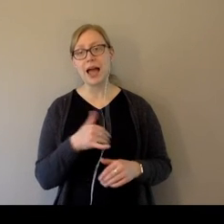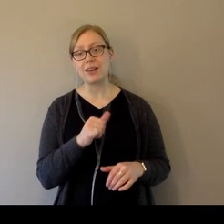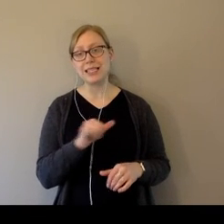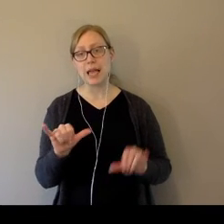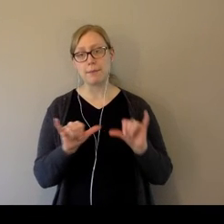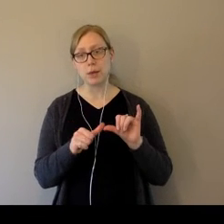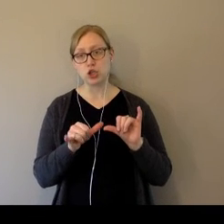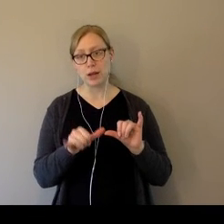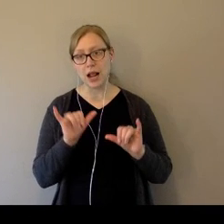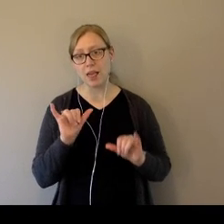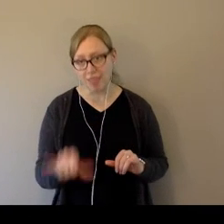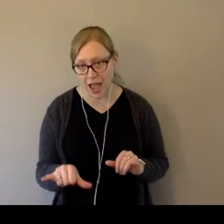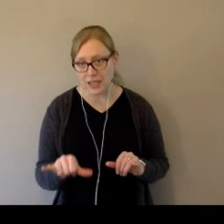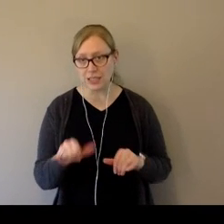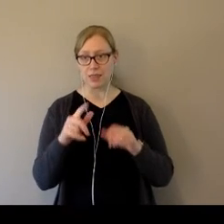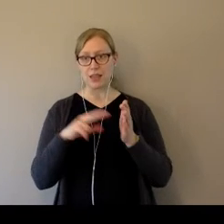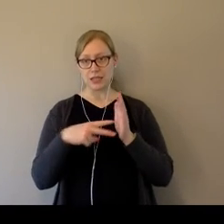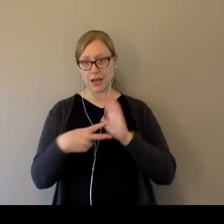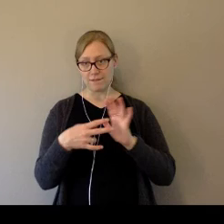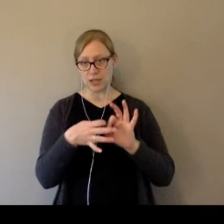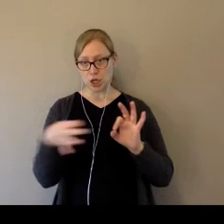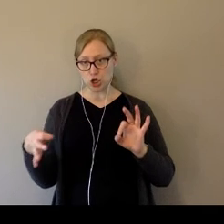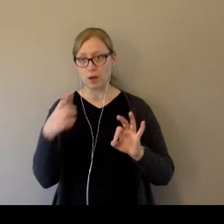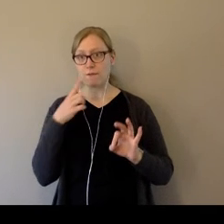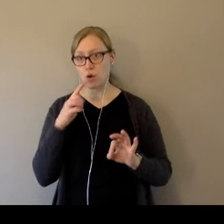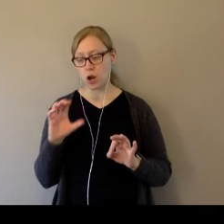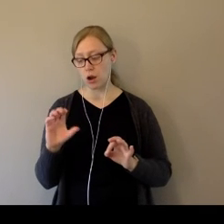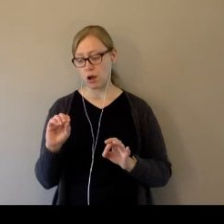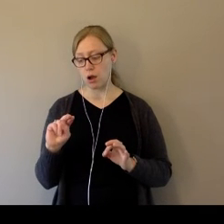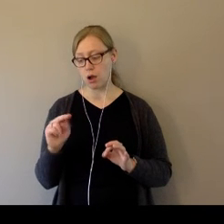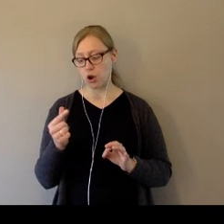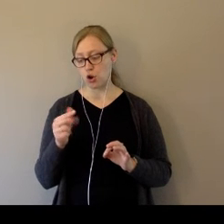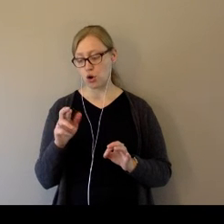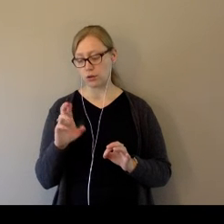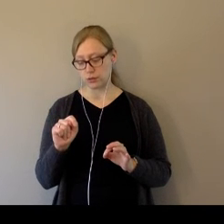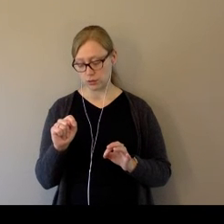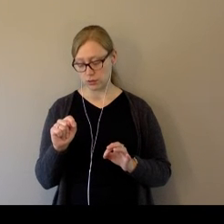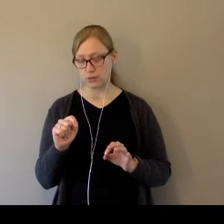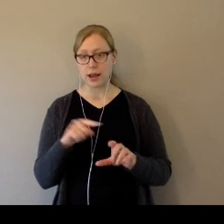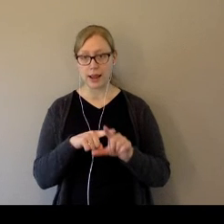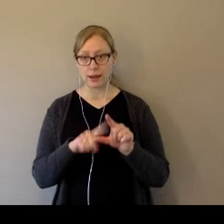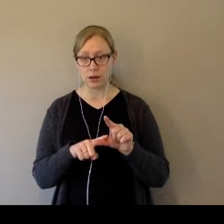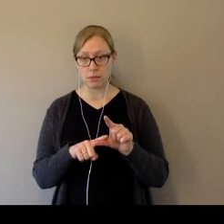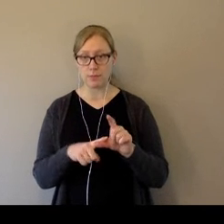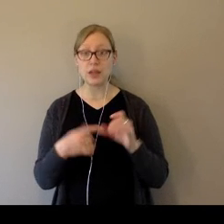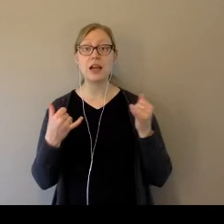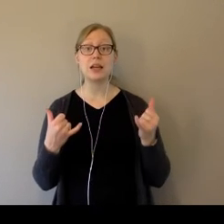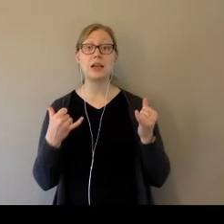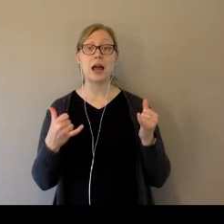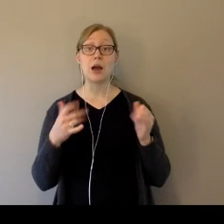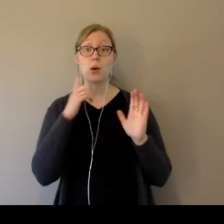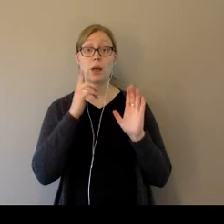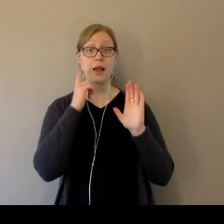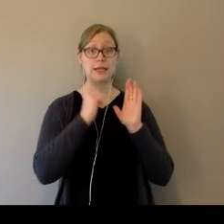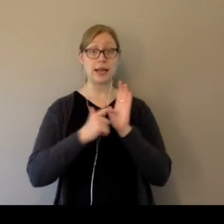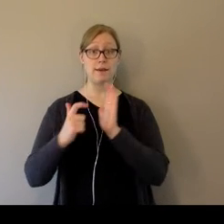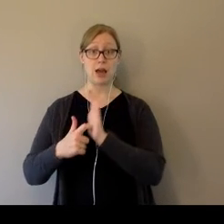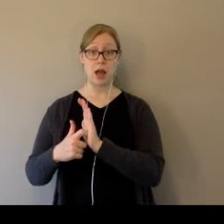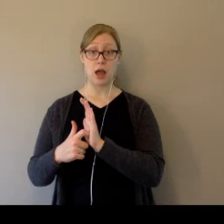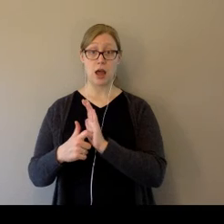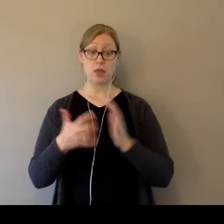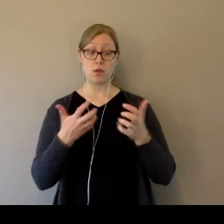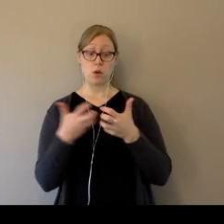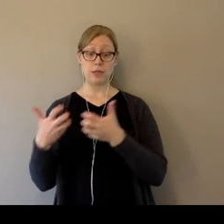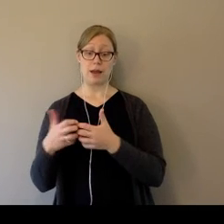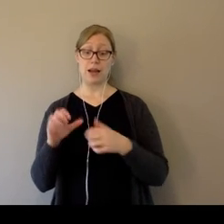angle. So now we're going to identify the corresponding sides, and so I can see between